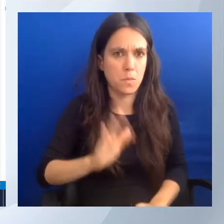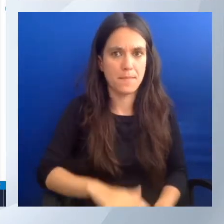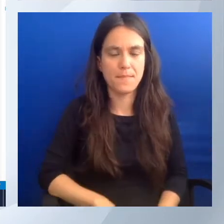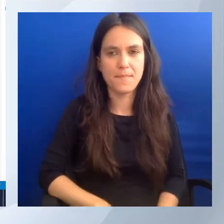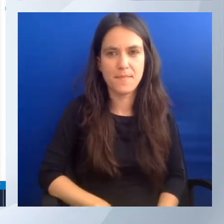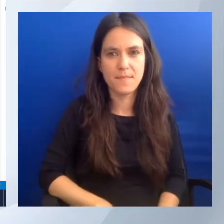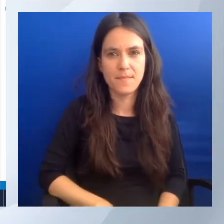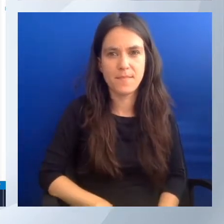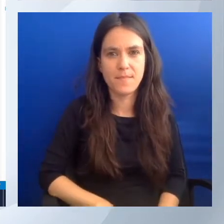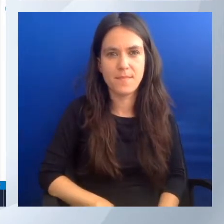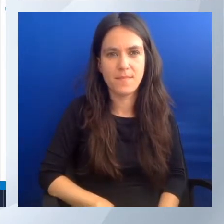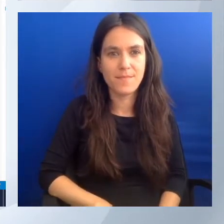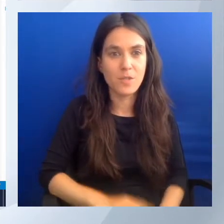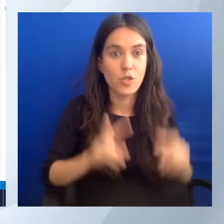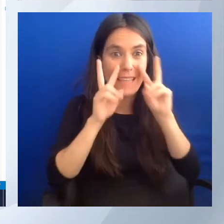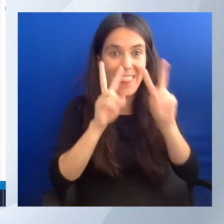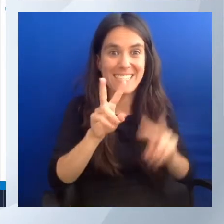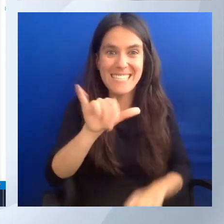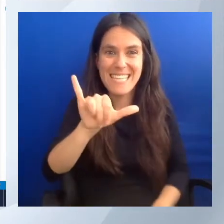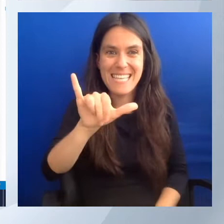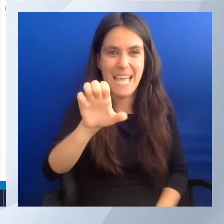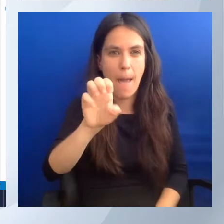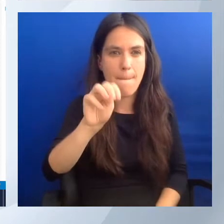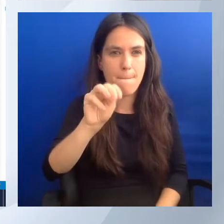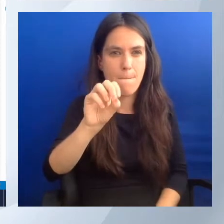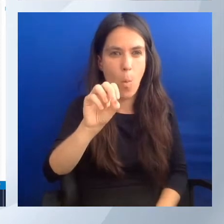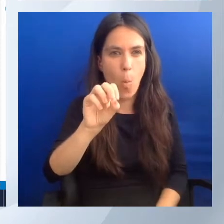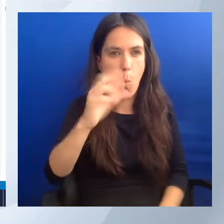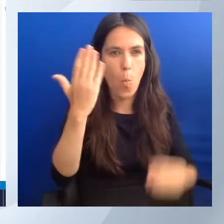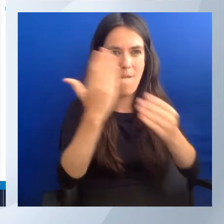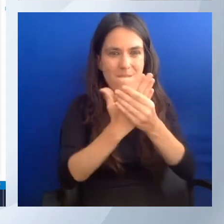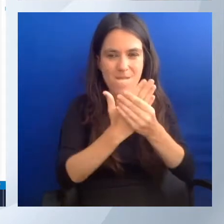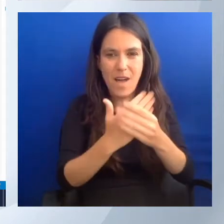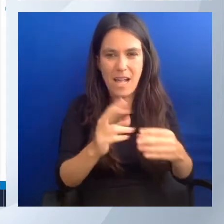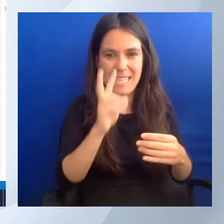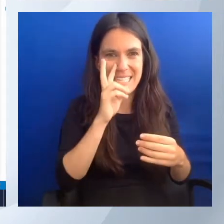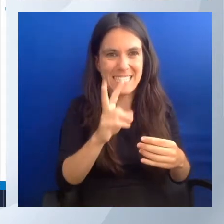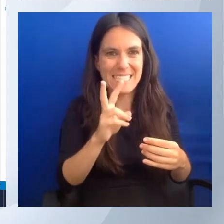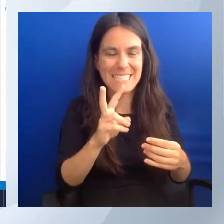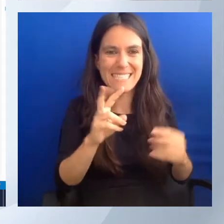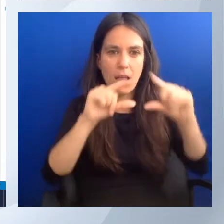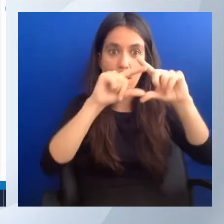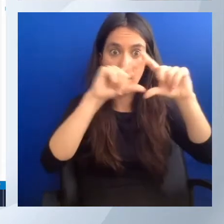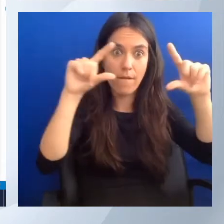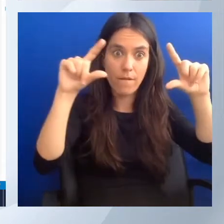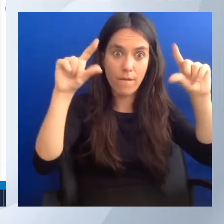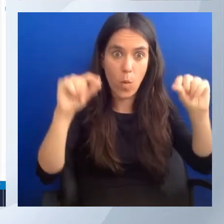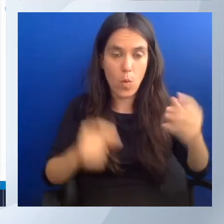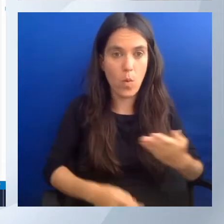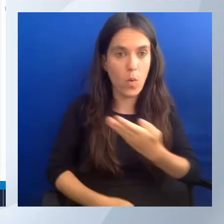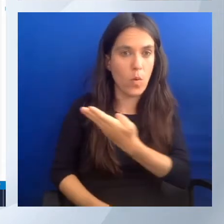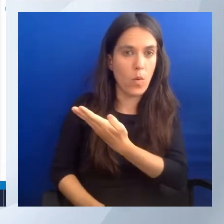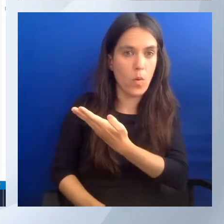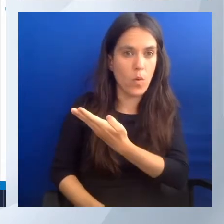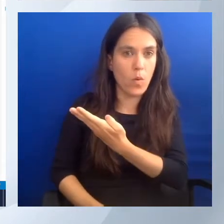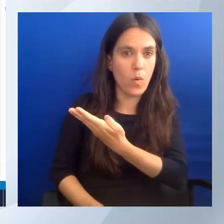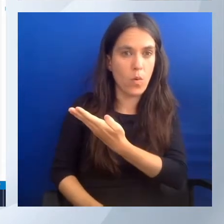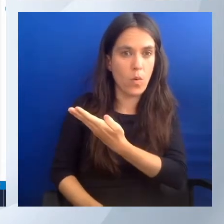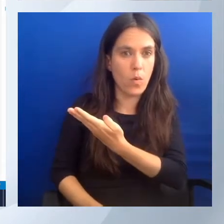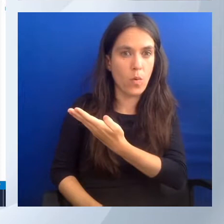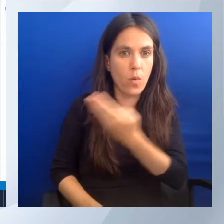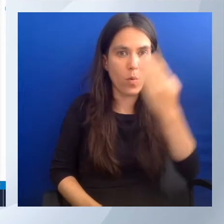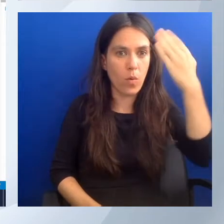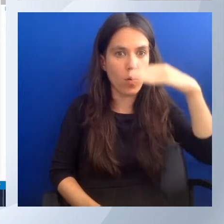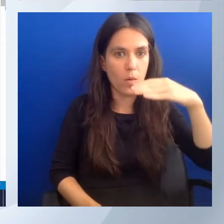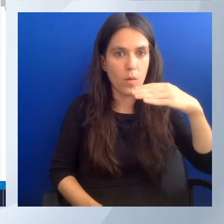look at this YAML file, it looks at the master branch, it looks at pull requests, and it had a few jobs. There is a build and